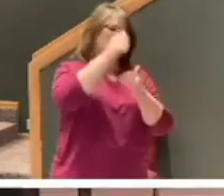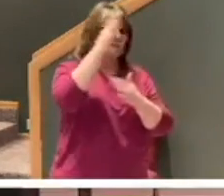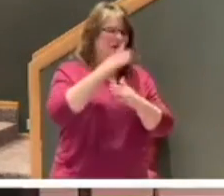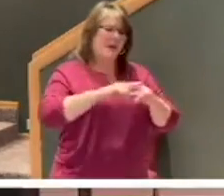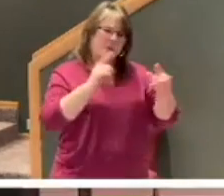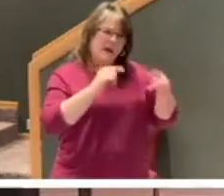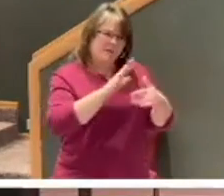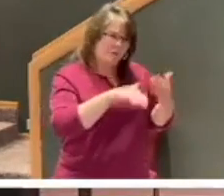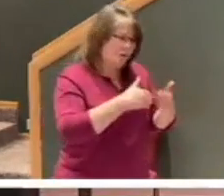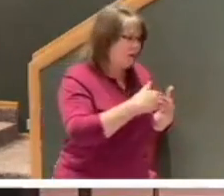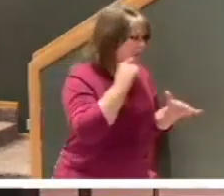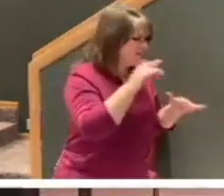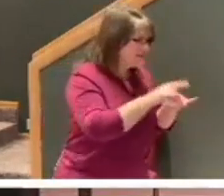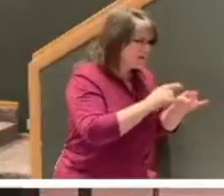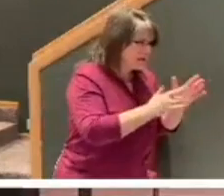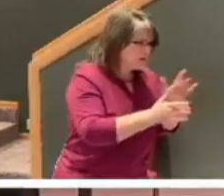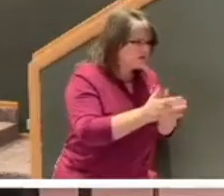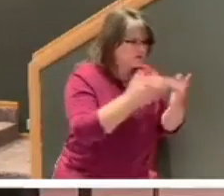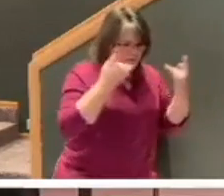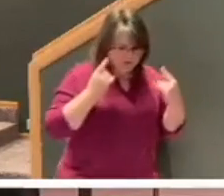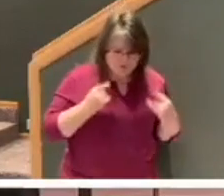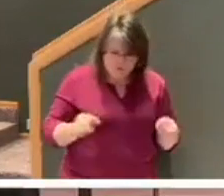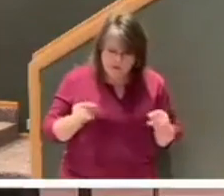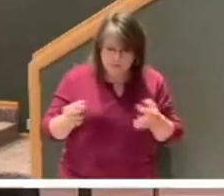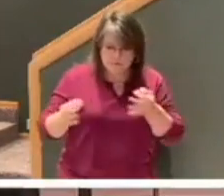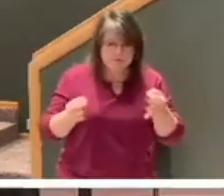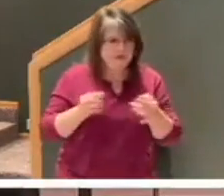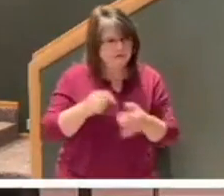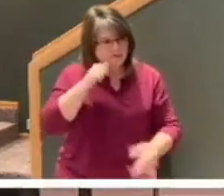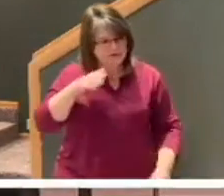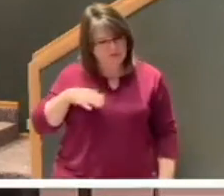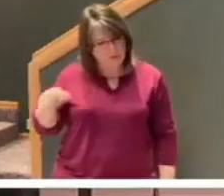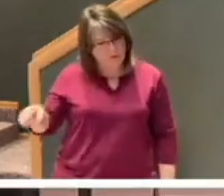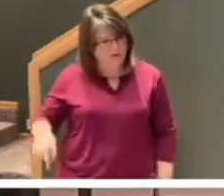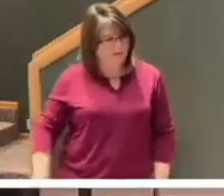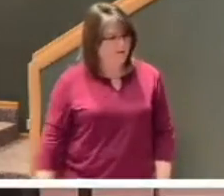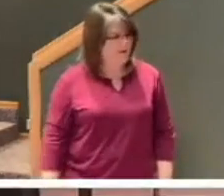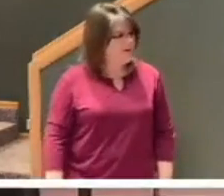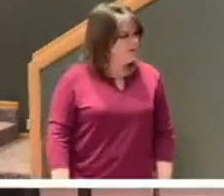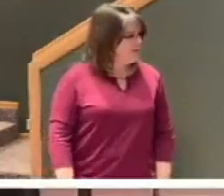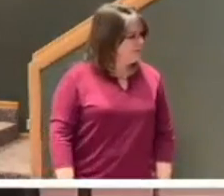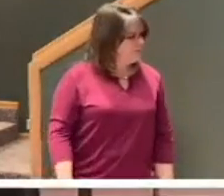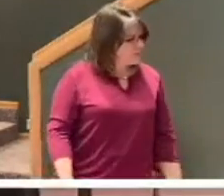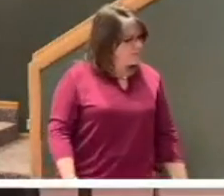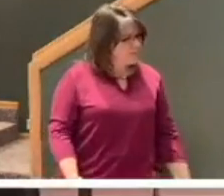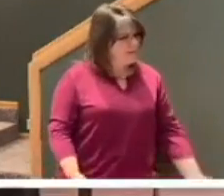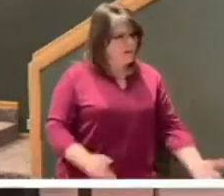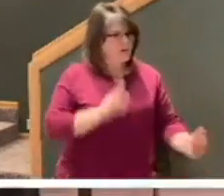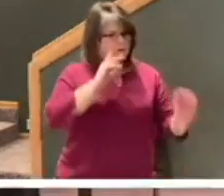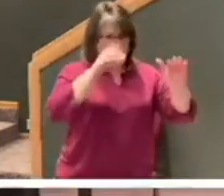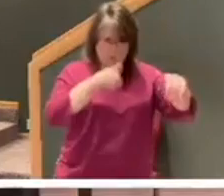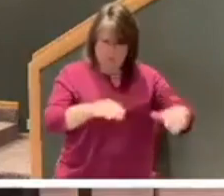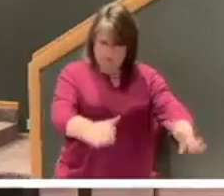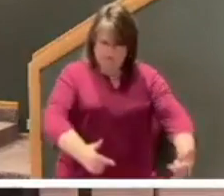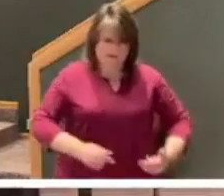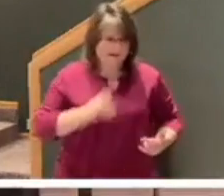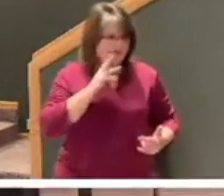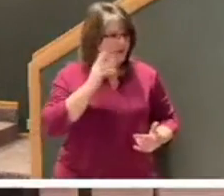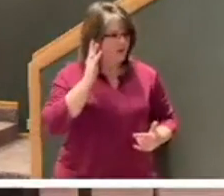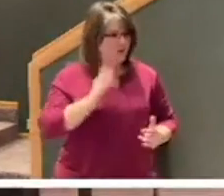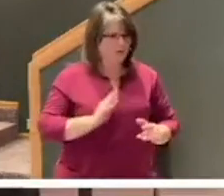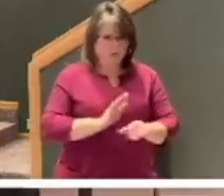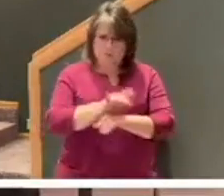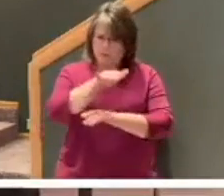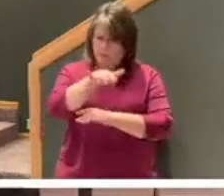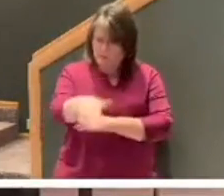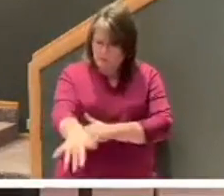sound like what Jesus was trying to describe to this woman, where like rivers of living water would bubble up